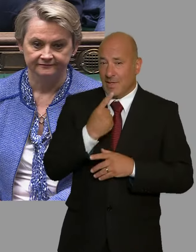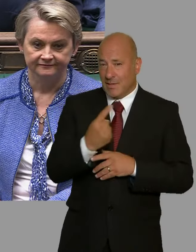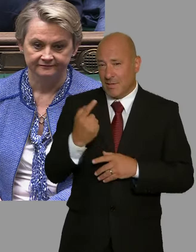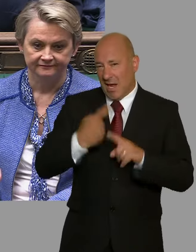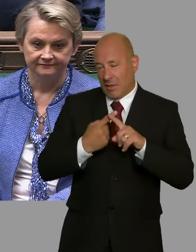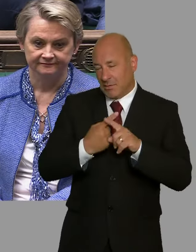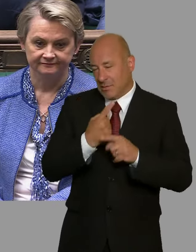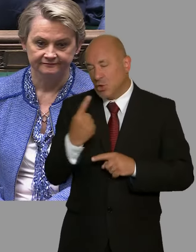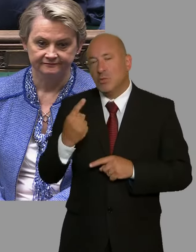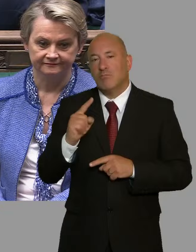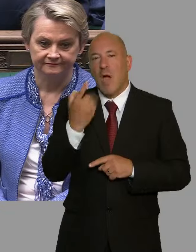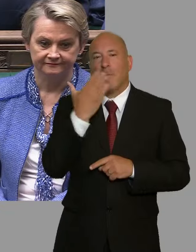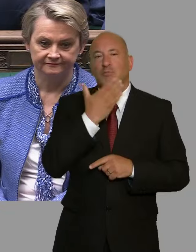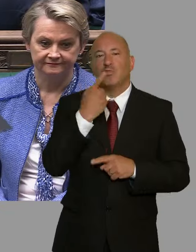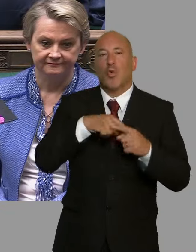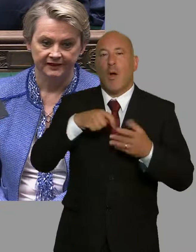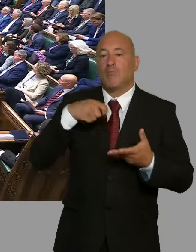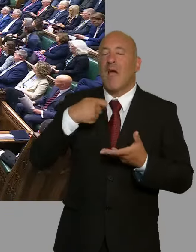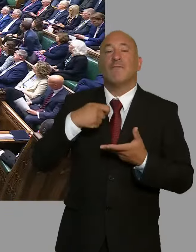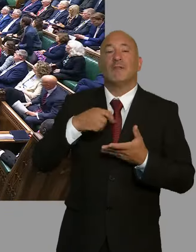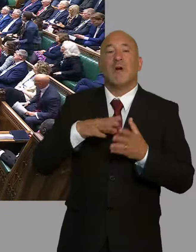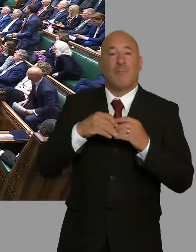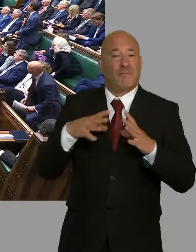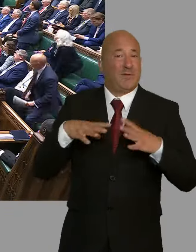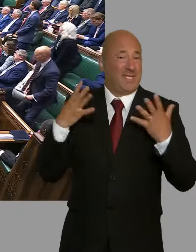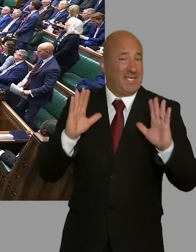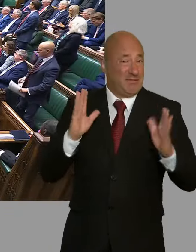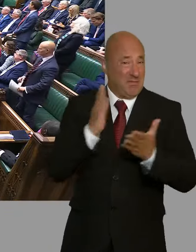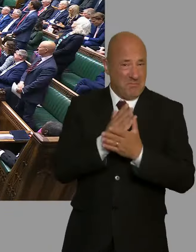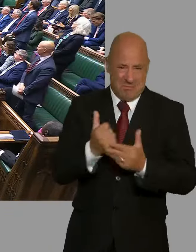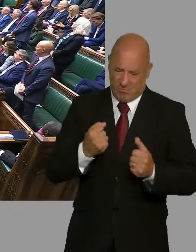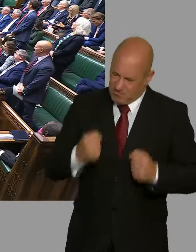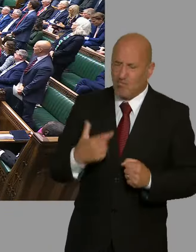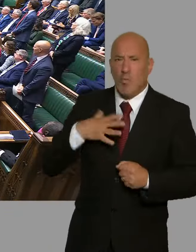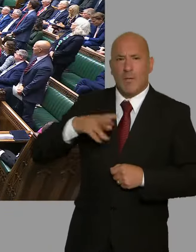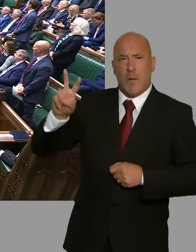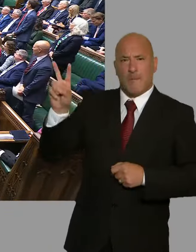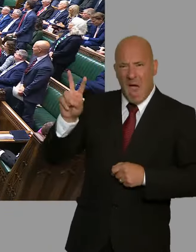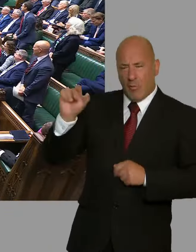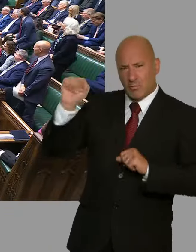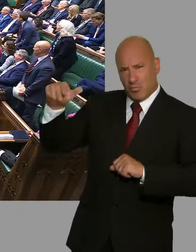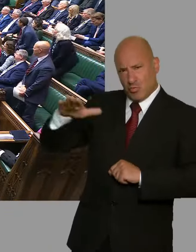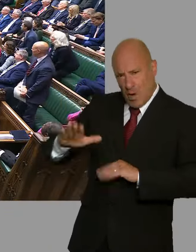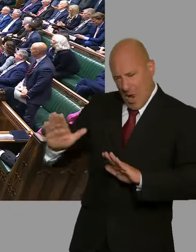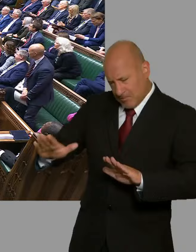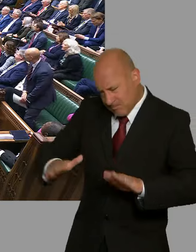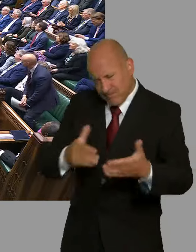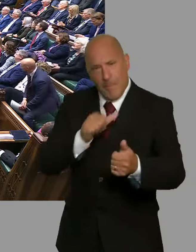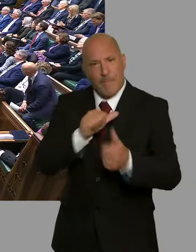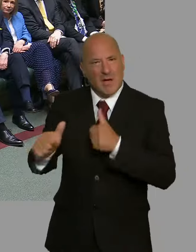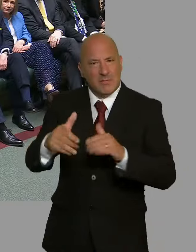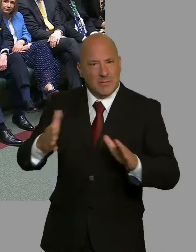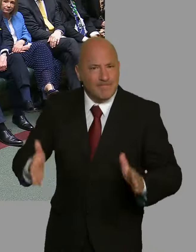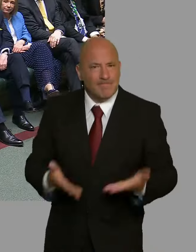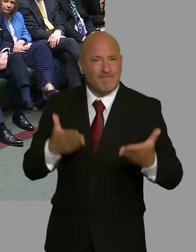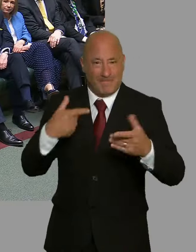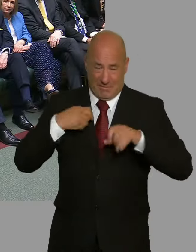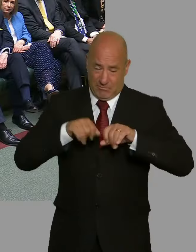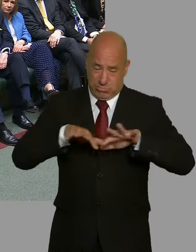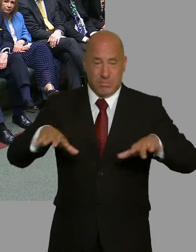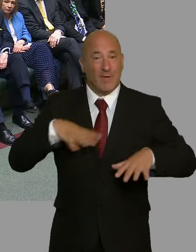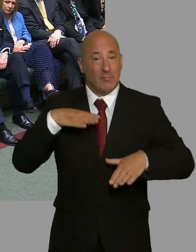nurseries and delivering more family hubs. Sir David, the leader of the Liberal Democrats. Thank you, Mr. Speaker. Can I